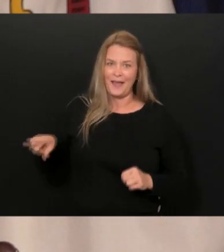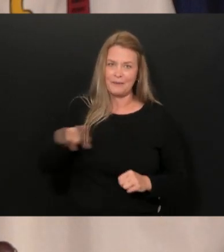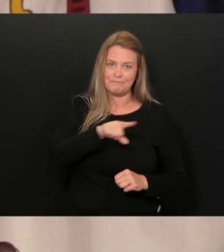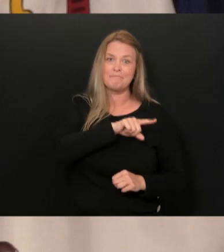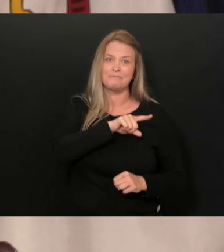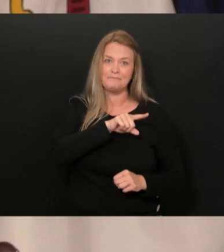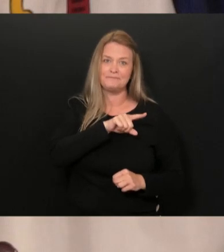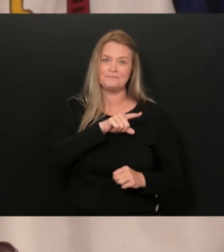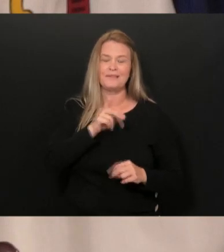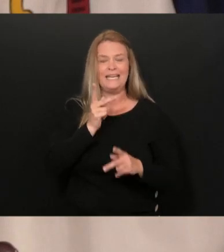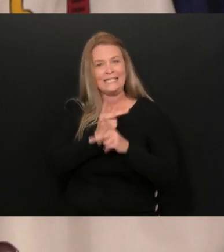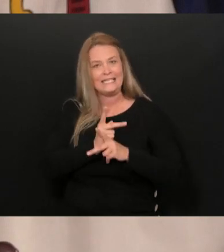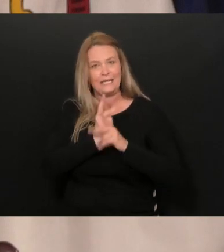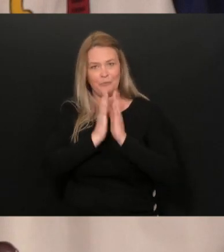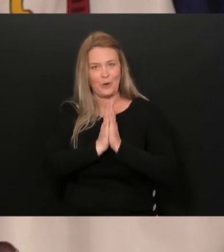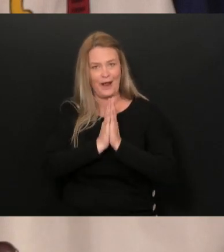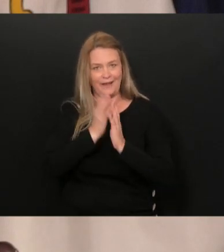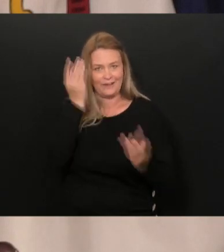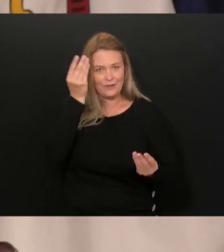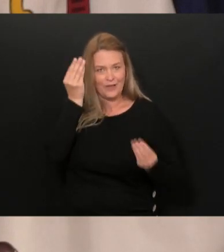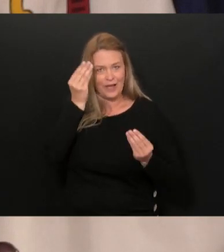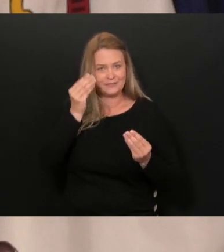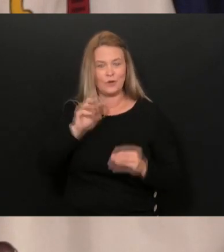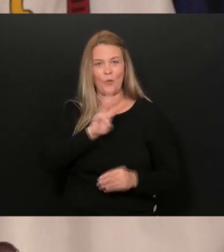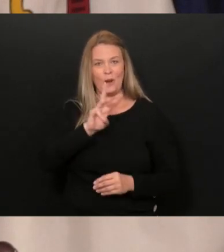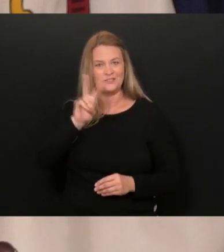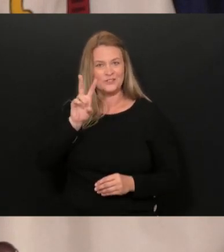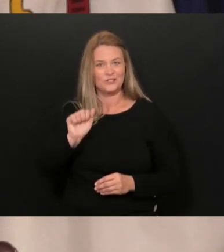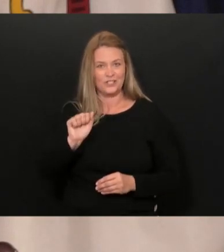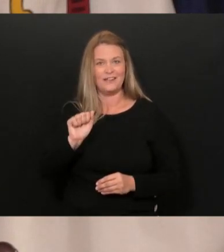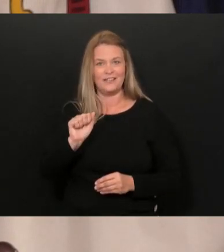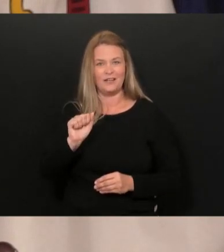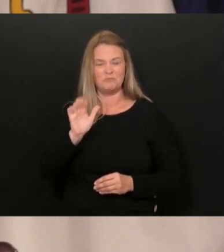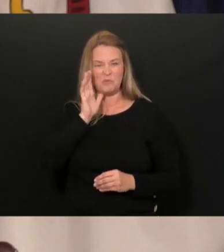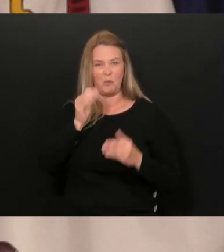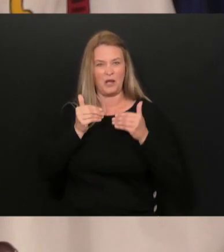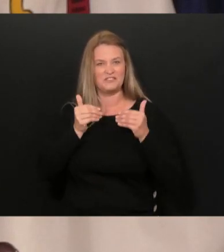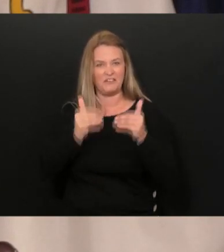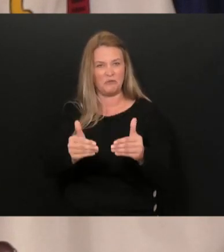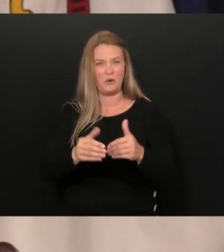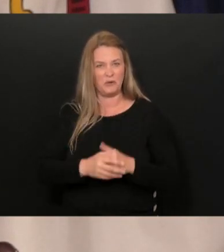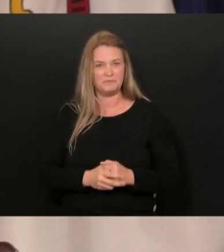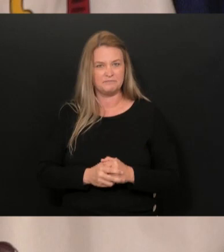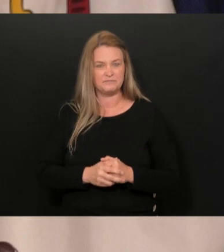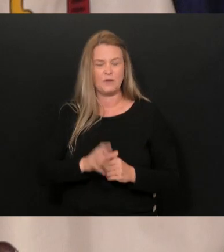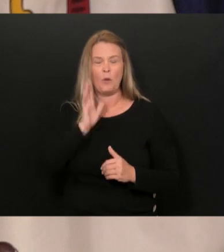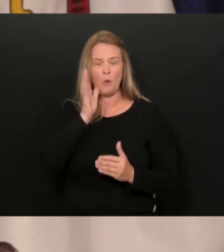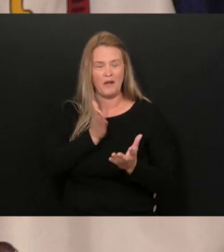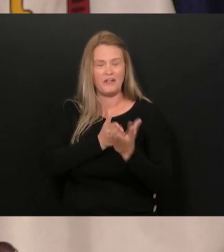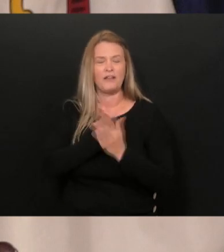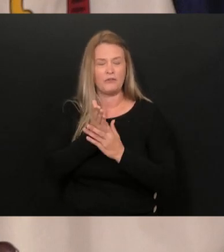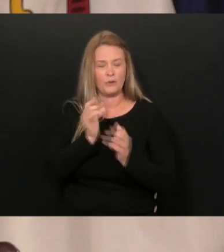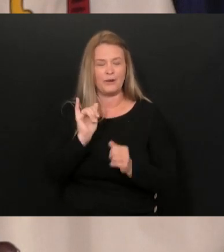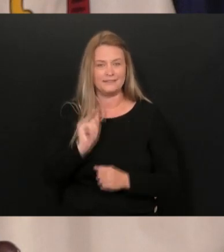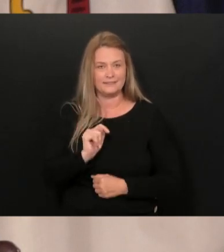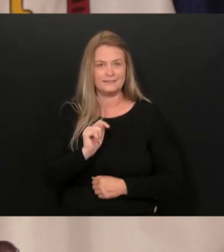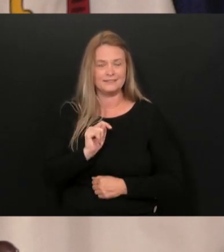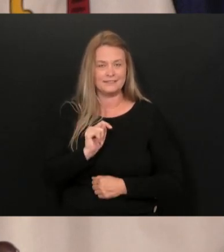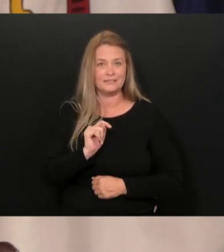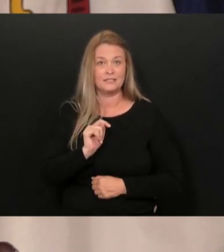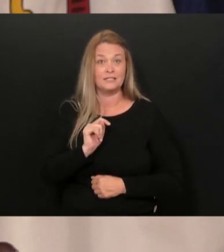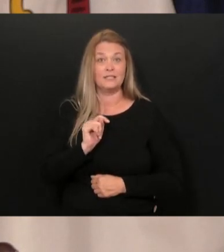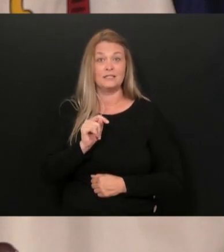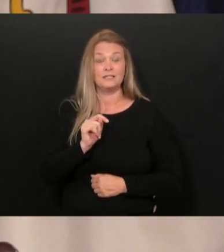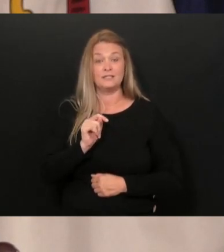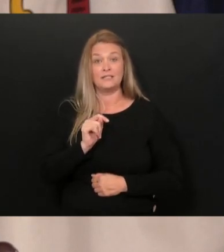prayers as well. And West Virginia, we're going to get through this. You have to realize just one thing here, and